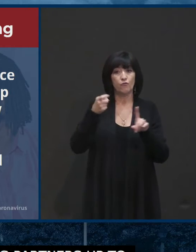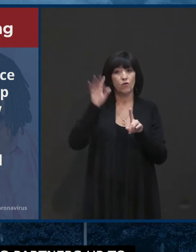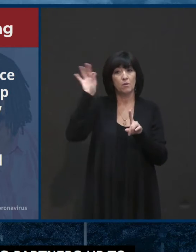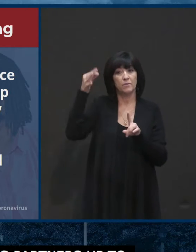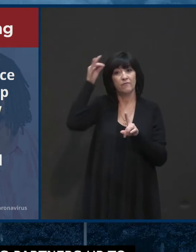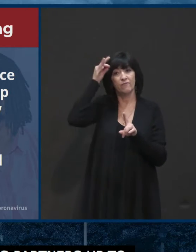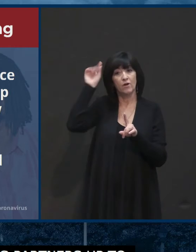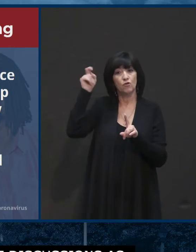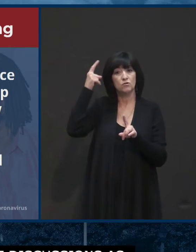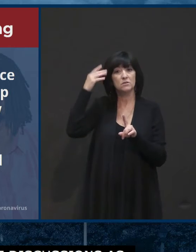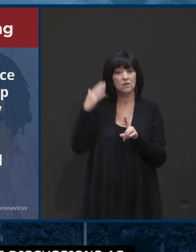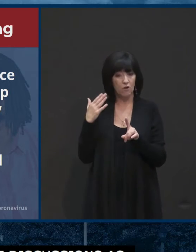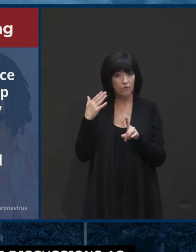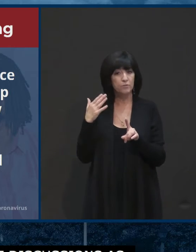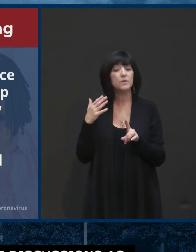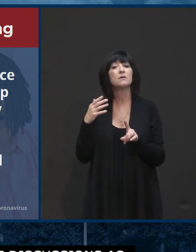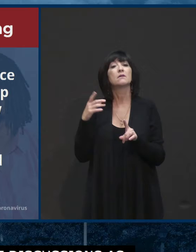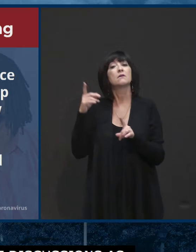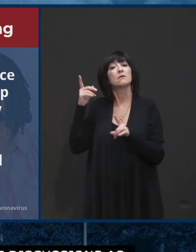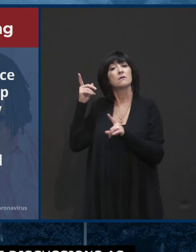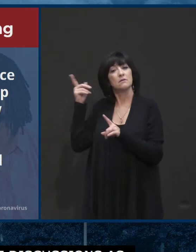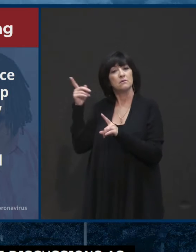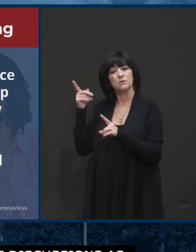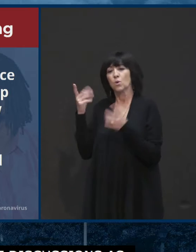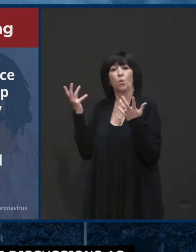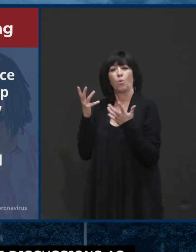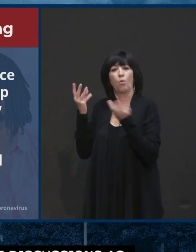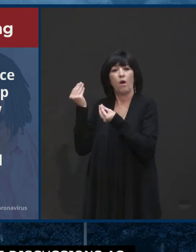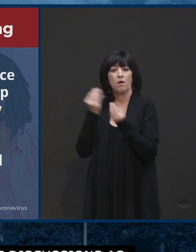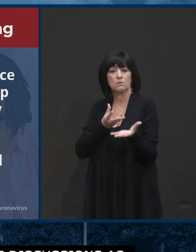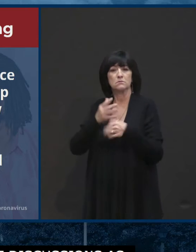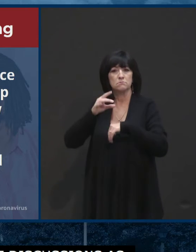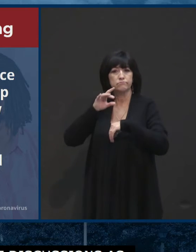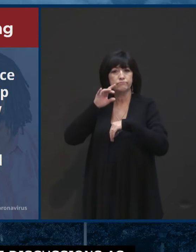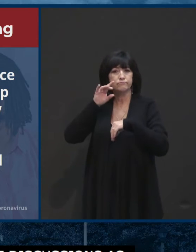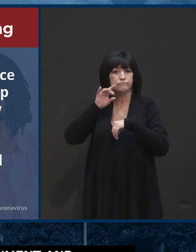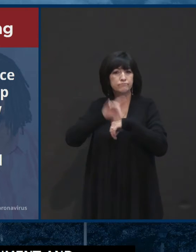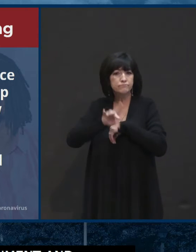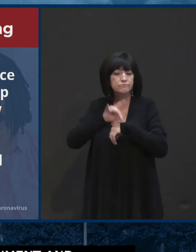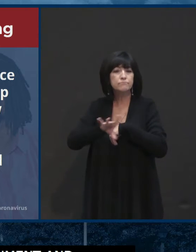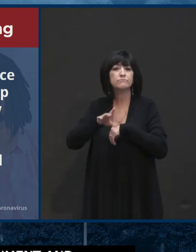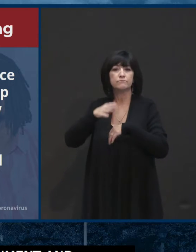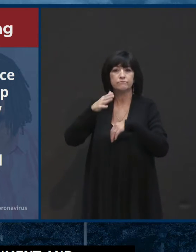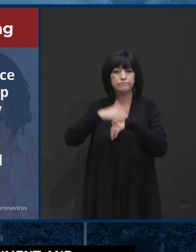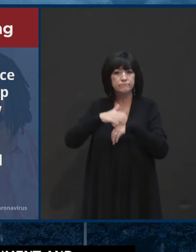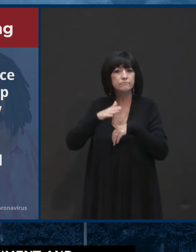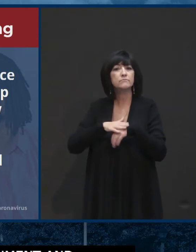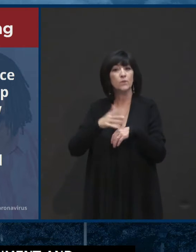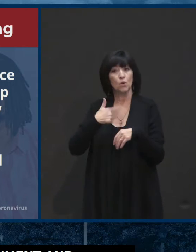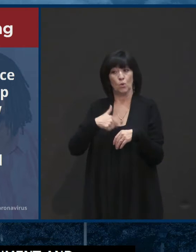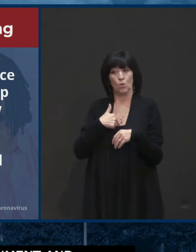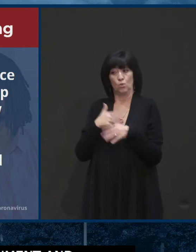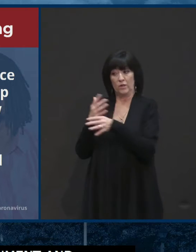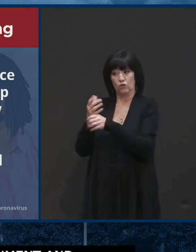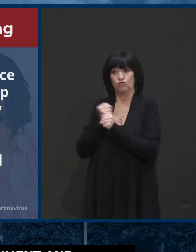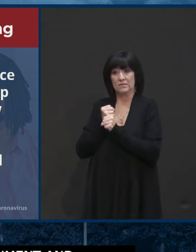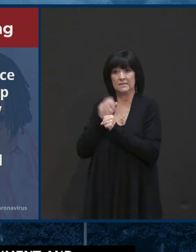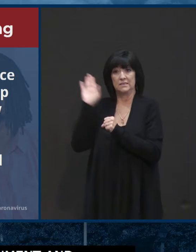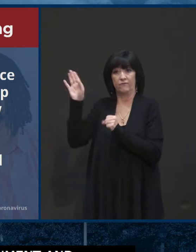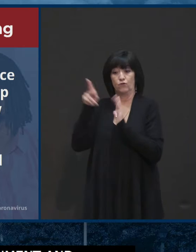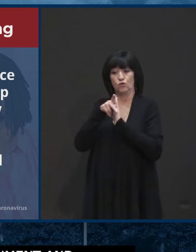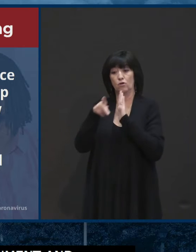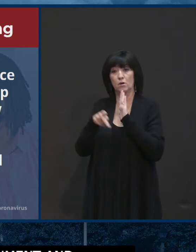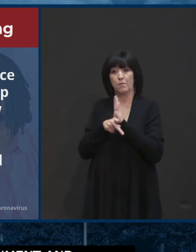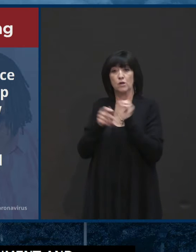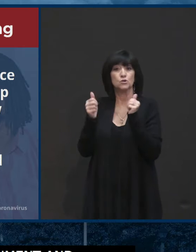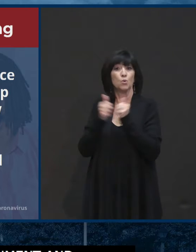also provided an executive summary to the Centers for Disease Control yesterday, and as soon as we get edits back and have it finally approved, we'll make